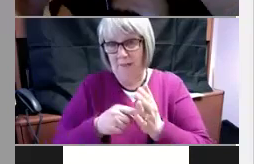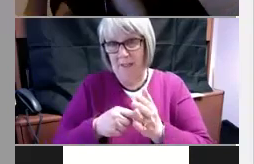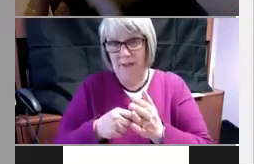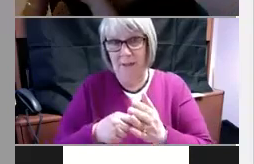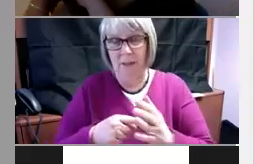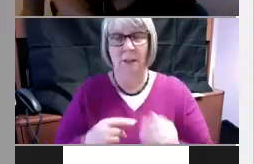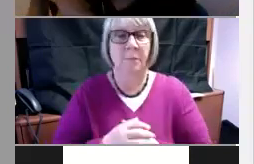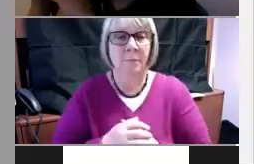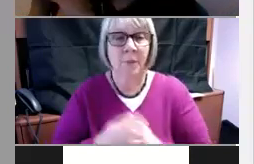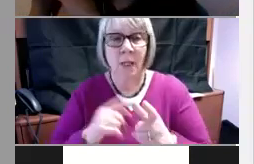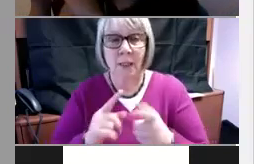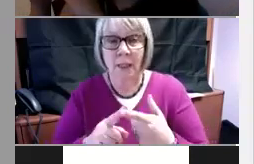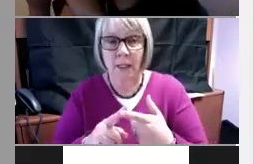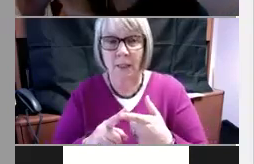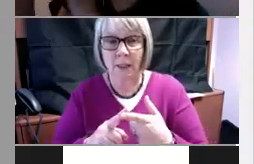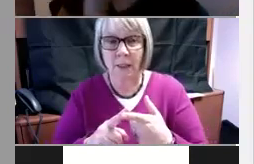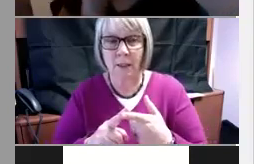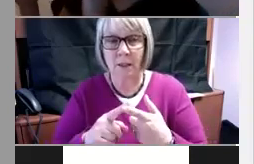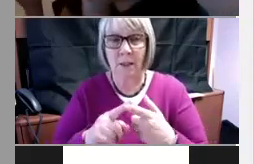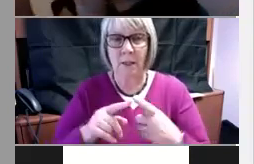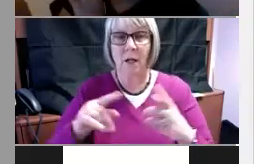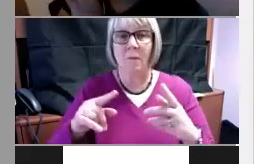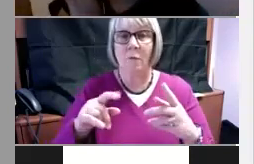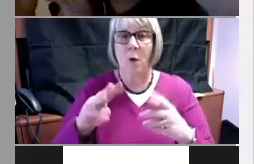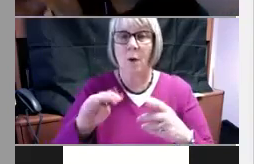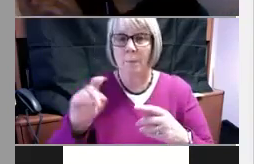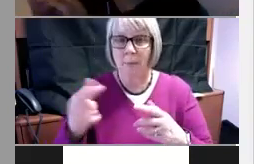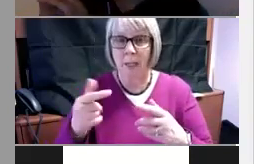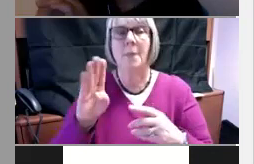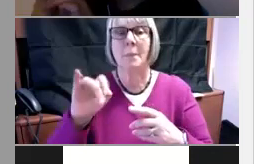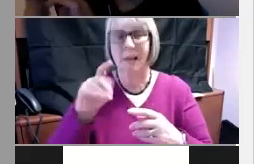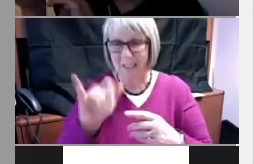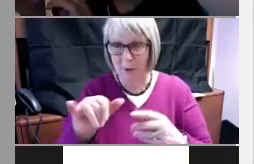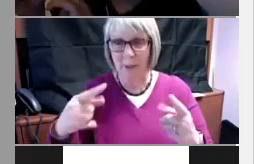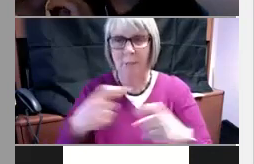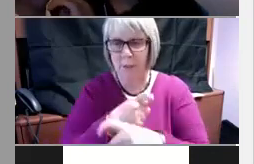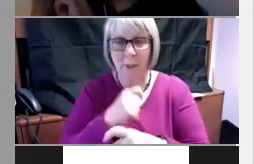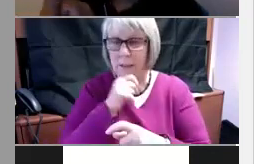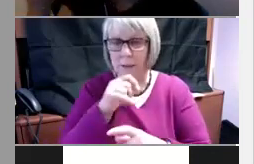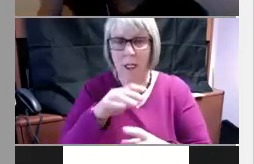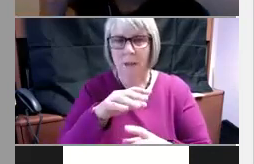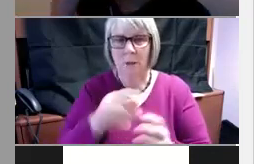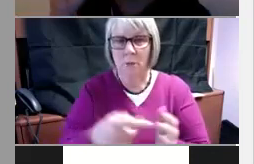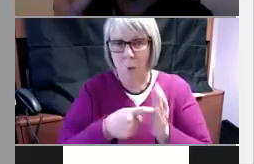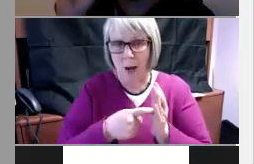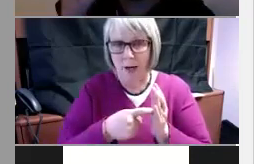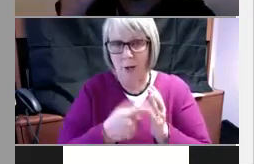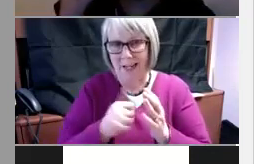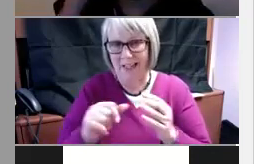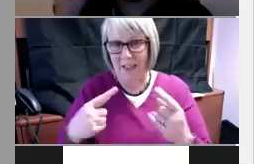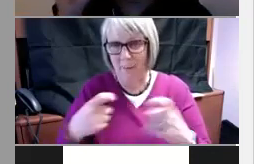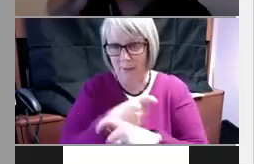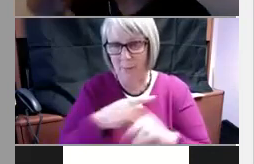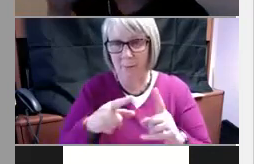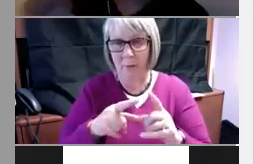again, and the combining complexity did not require any n complexity. We are just checking the middle